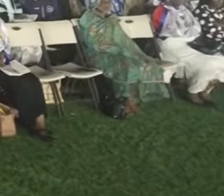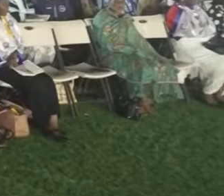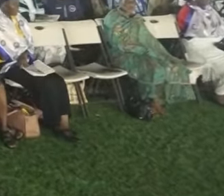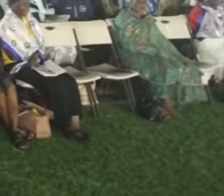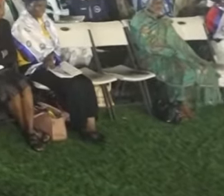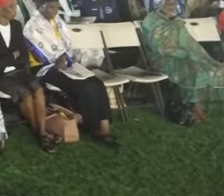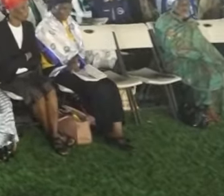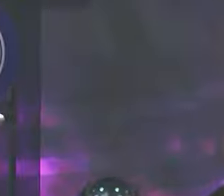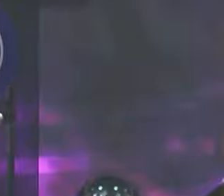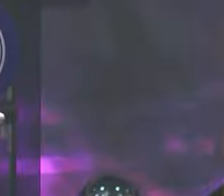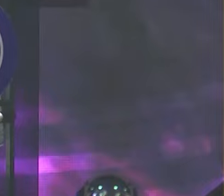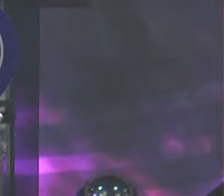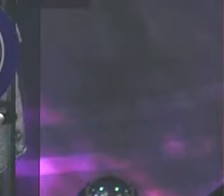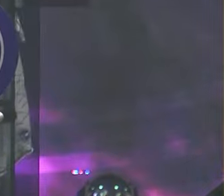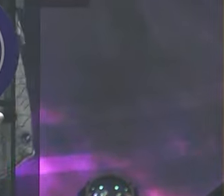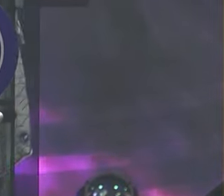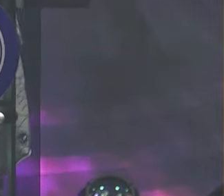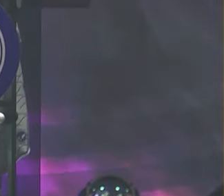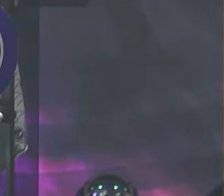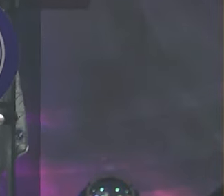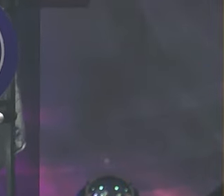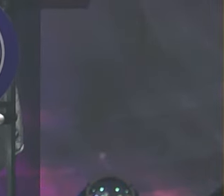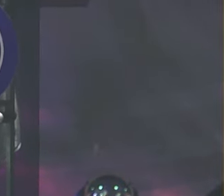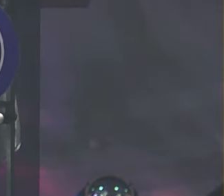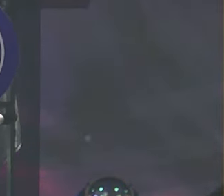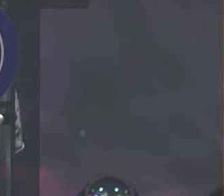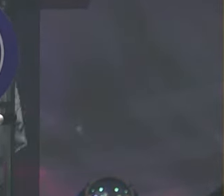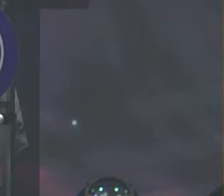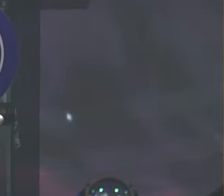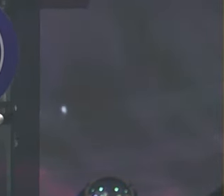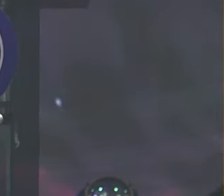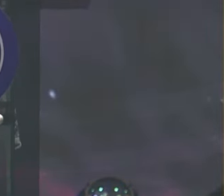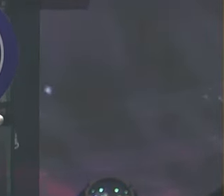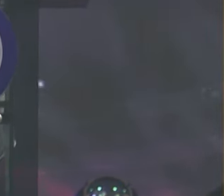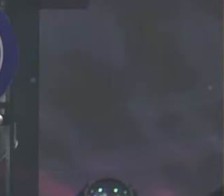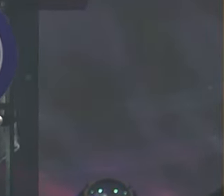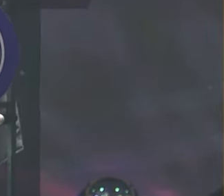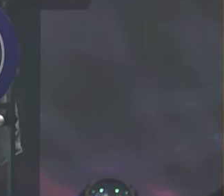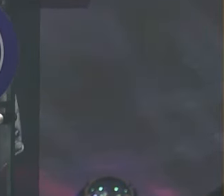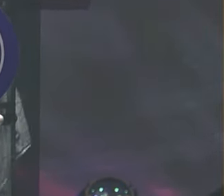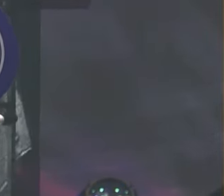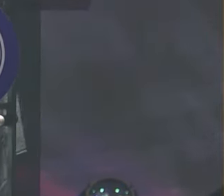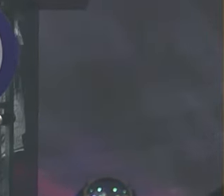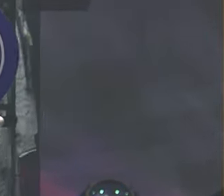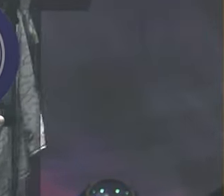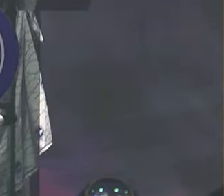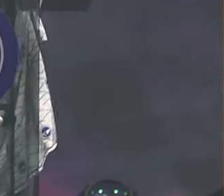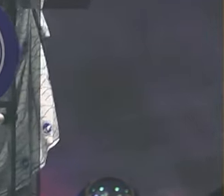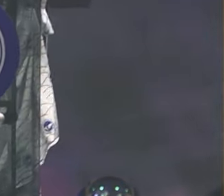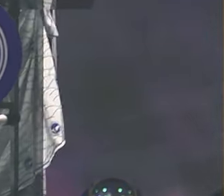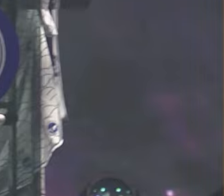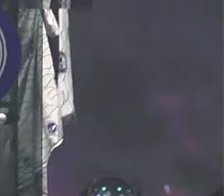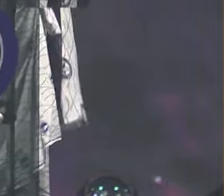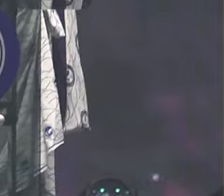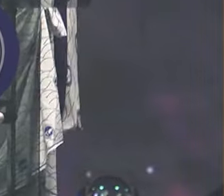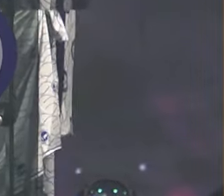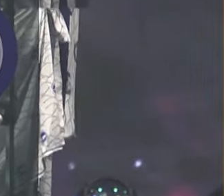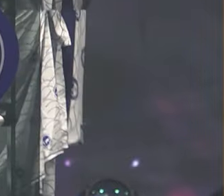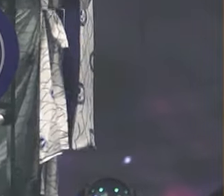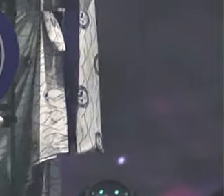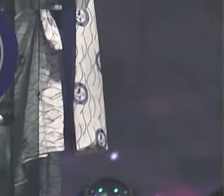I, but as for me, and you are one, I didn't come to kill. And you say,